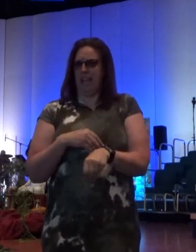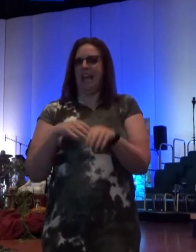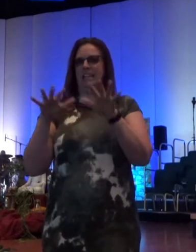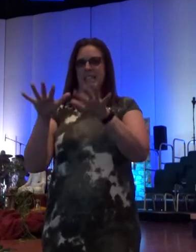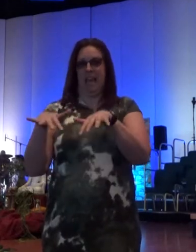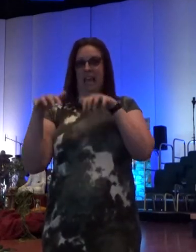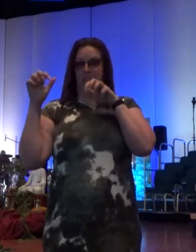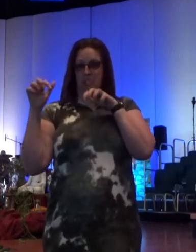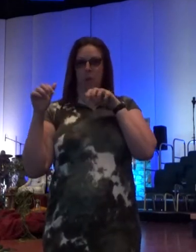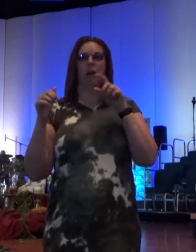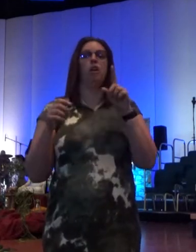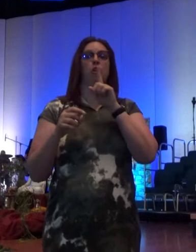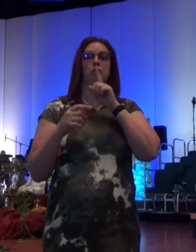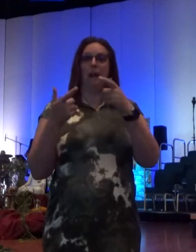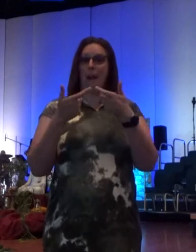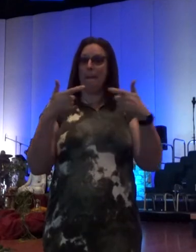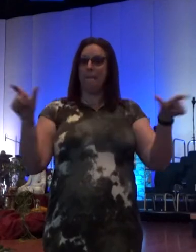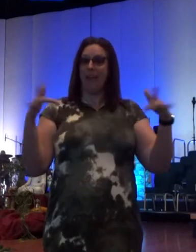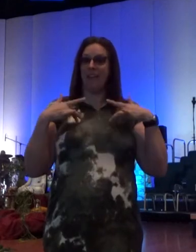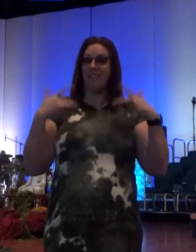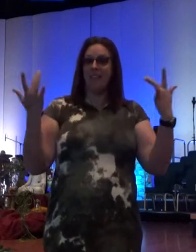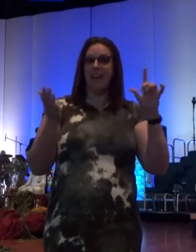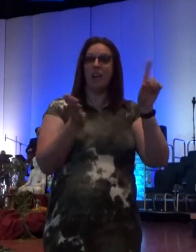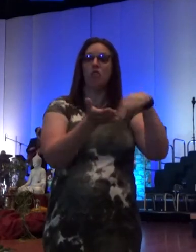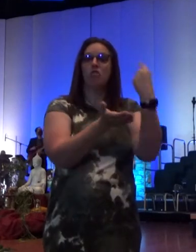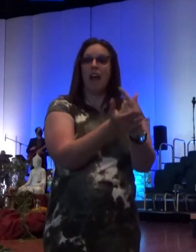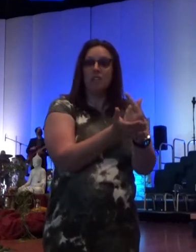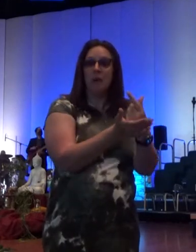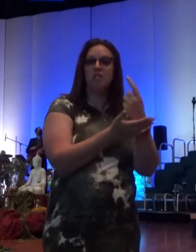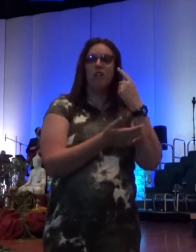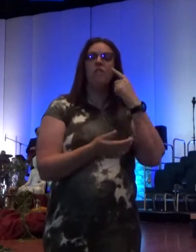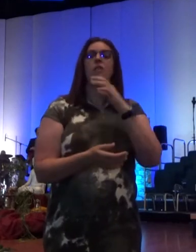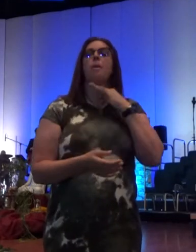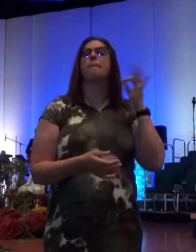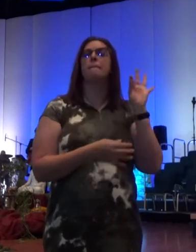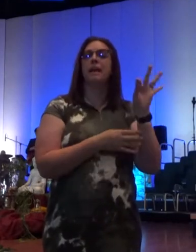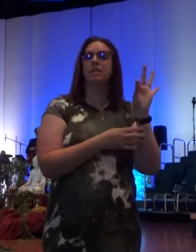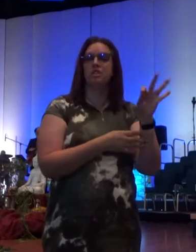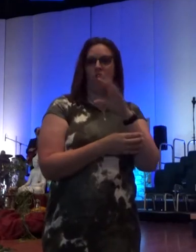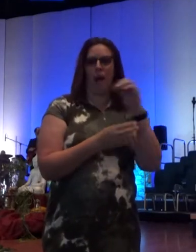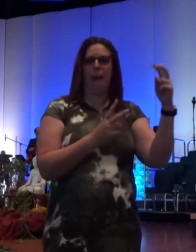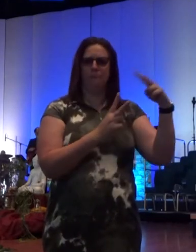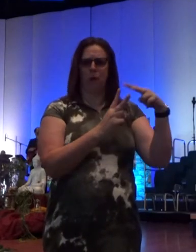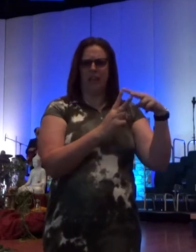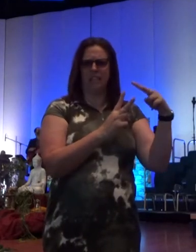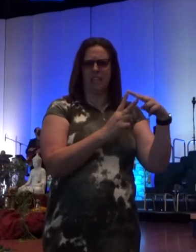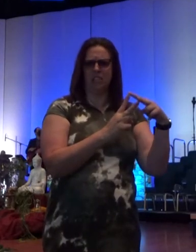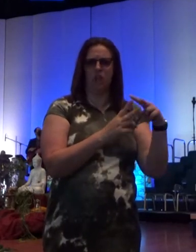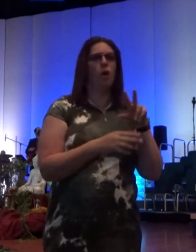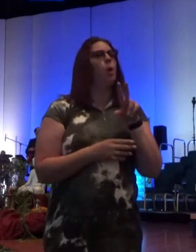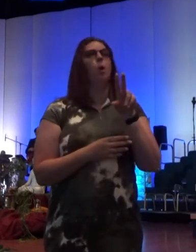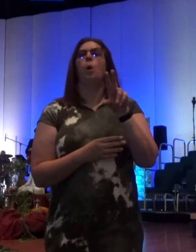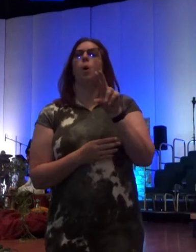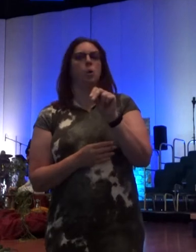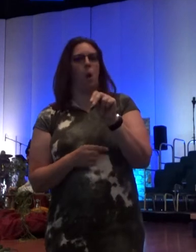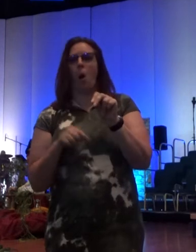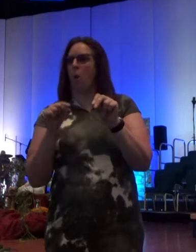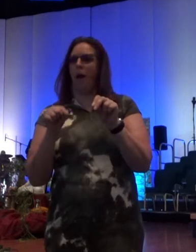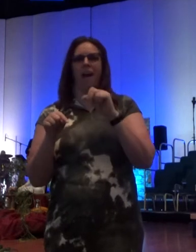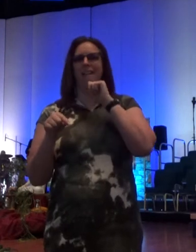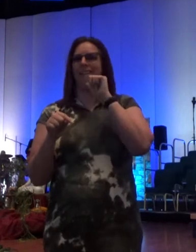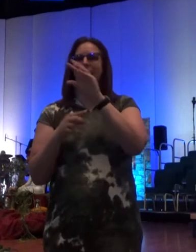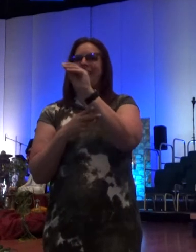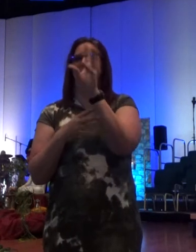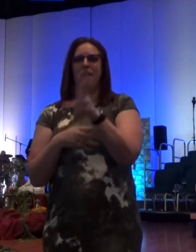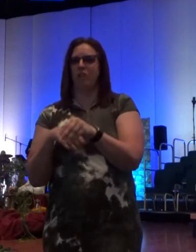our ministerial students and our practitioners. No. It's the Teal Sanctuary. Oh, okay. This